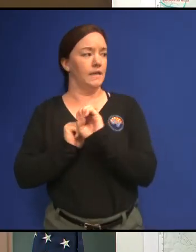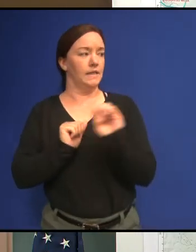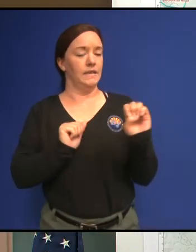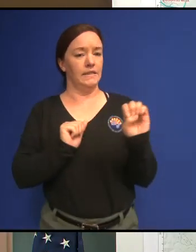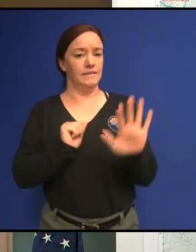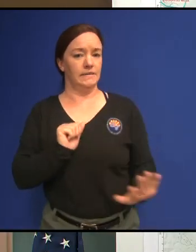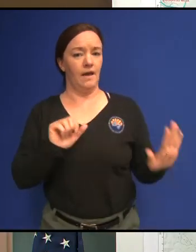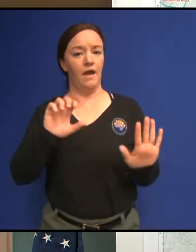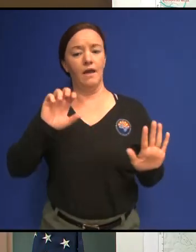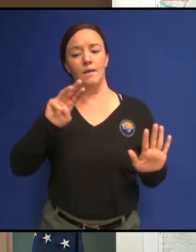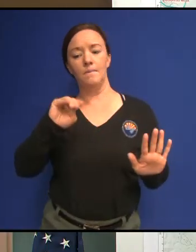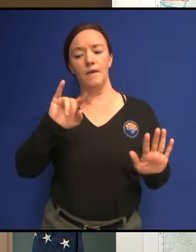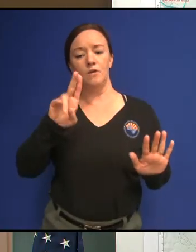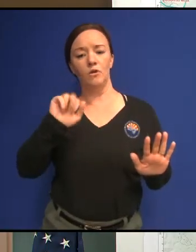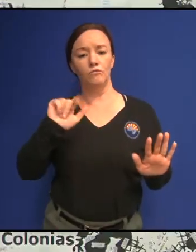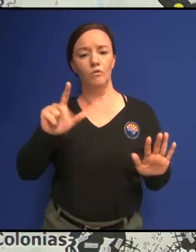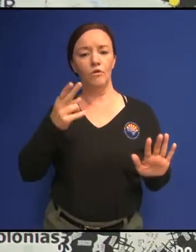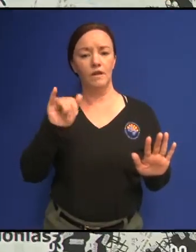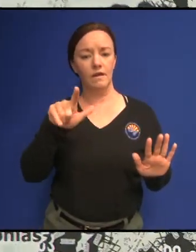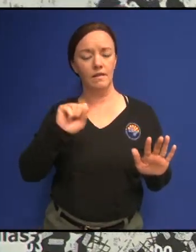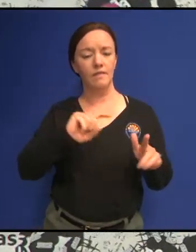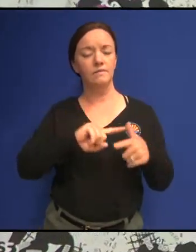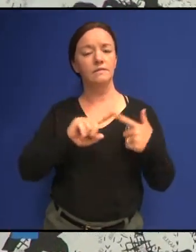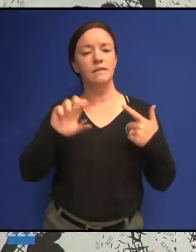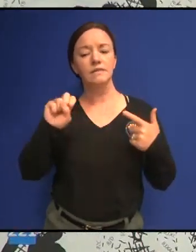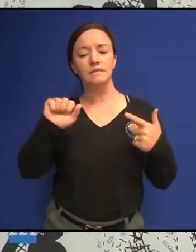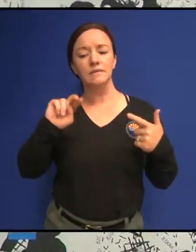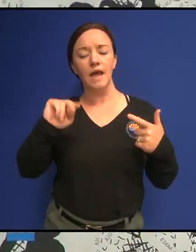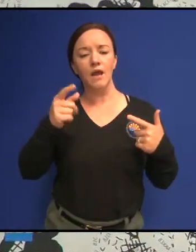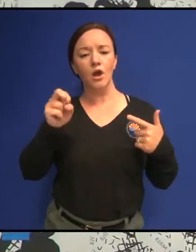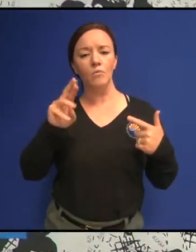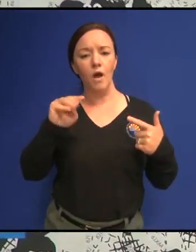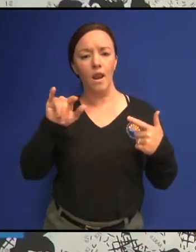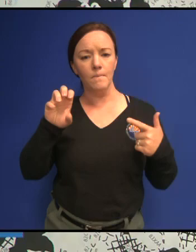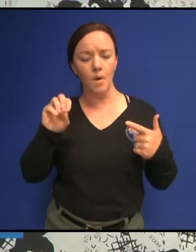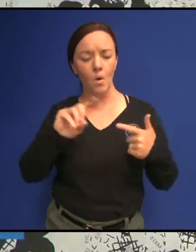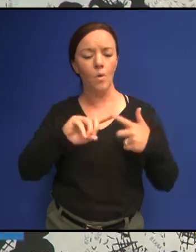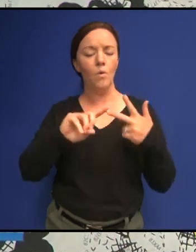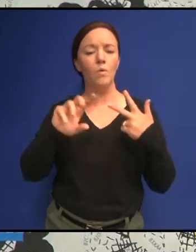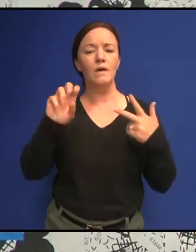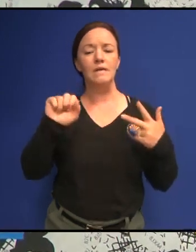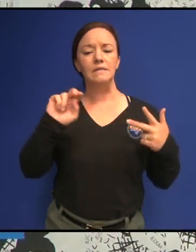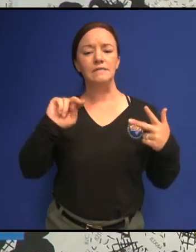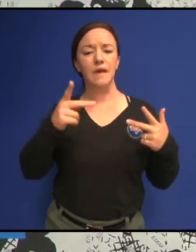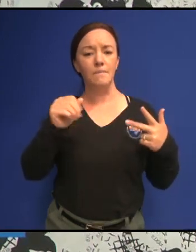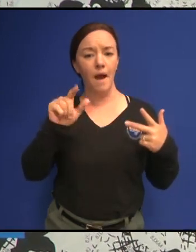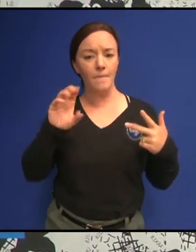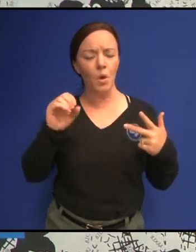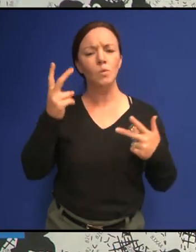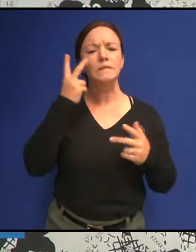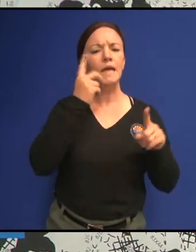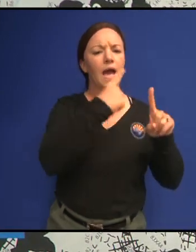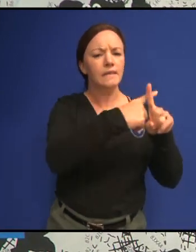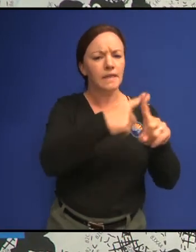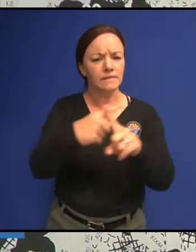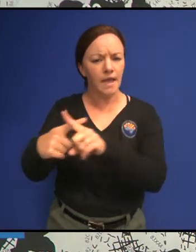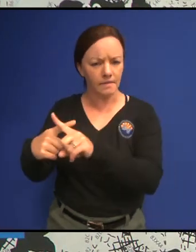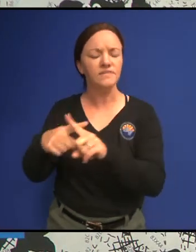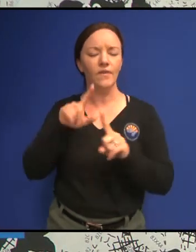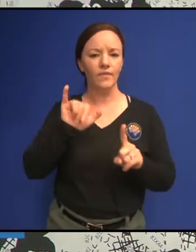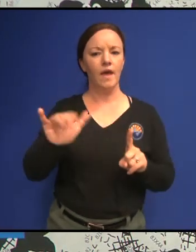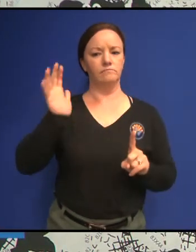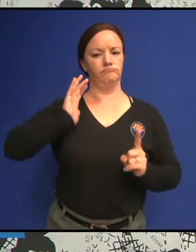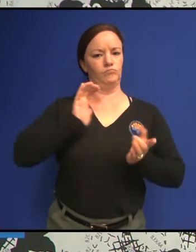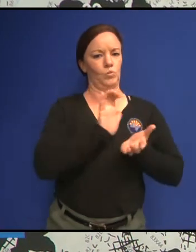San Geronimo area, San Pablo, any of these places you see the little X's on our maps, that's where dozer lines were put in during the